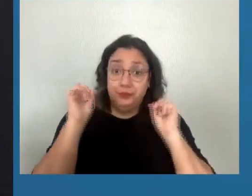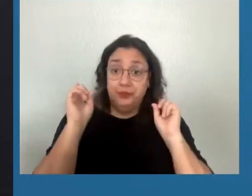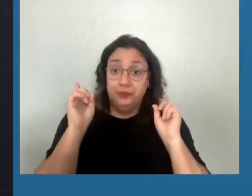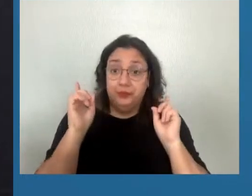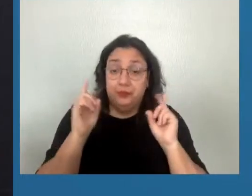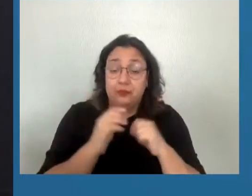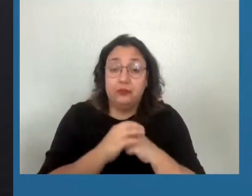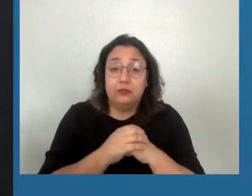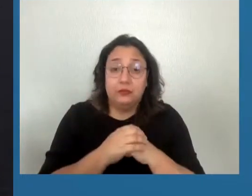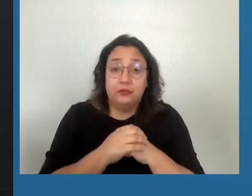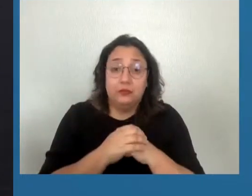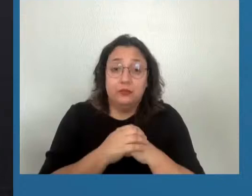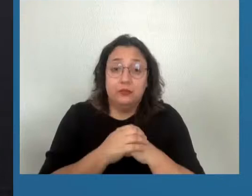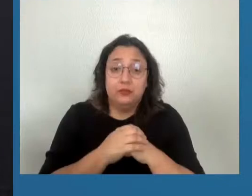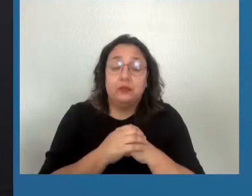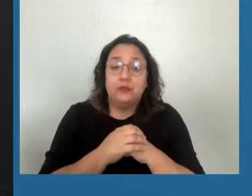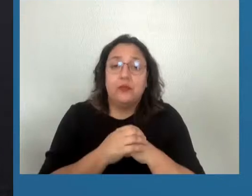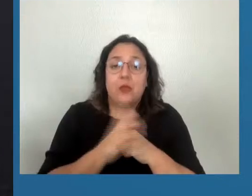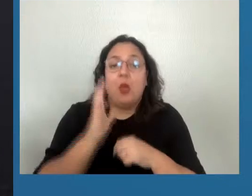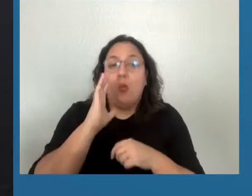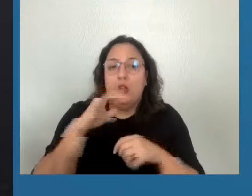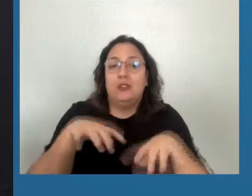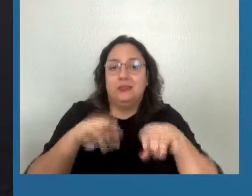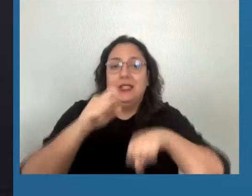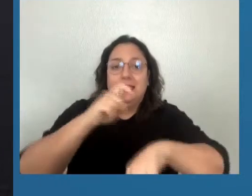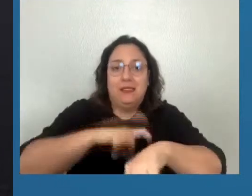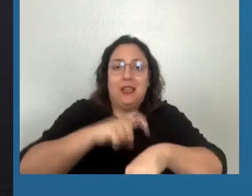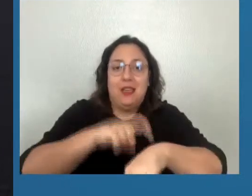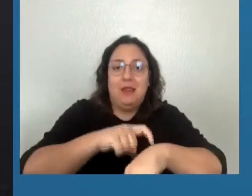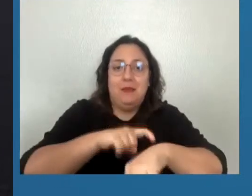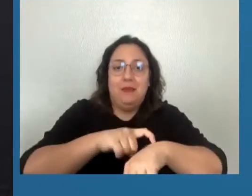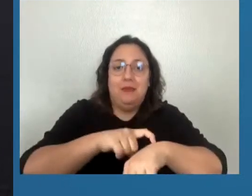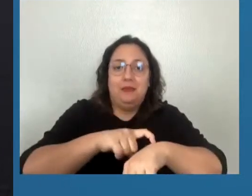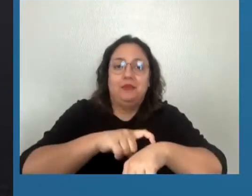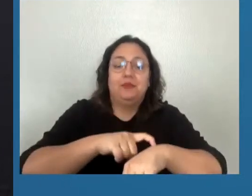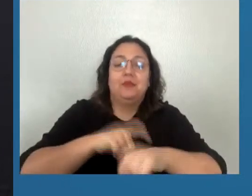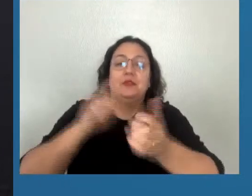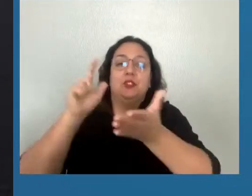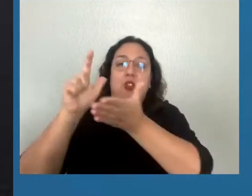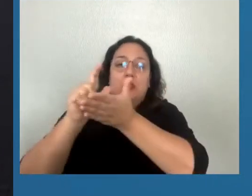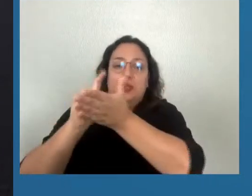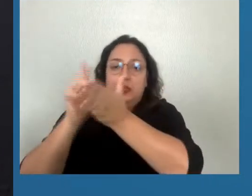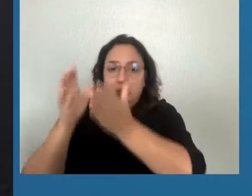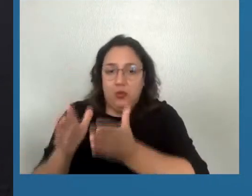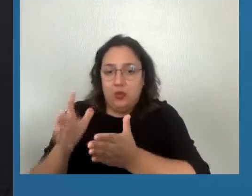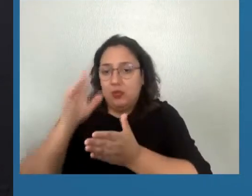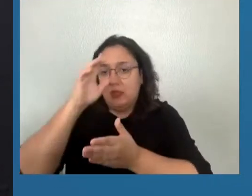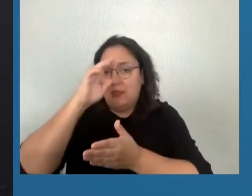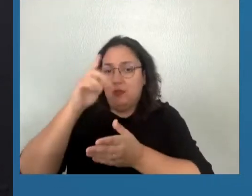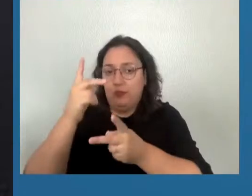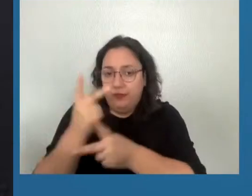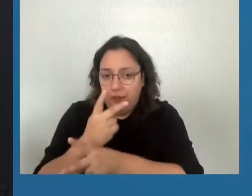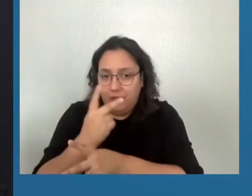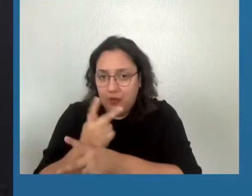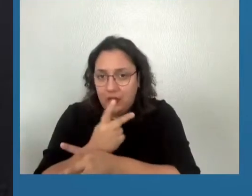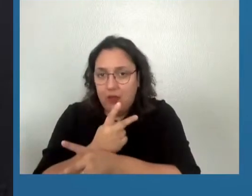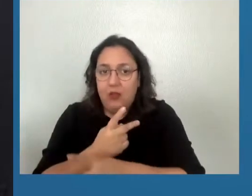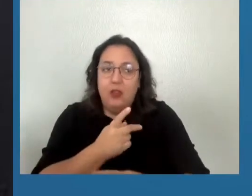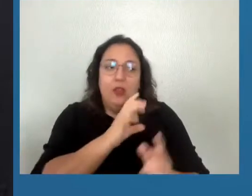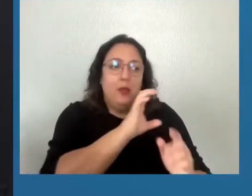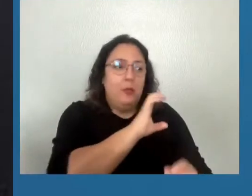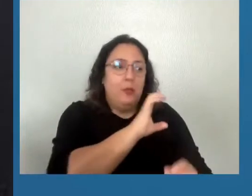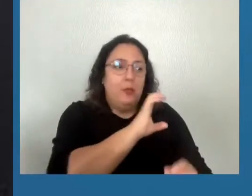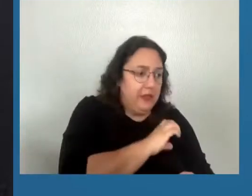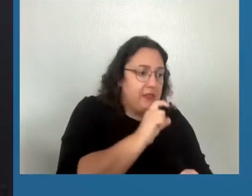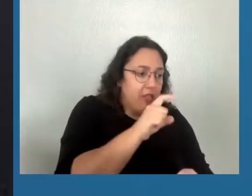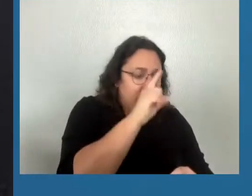administratively, it takes some time. The Attorney General's office has to run conflicts checks. That takes some time. Our state police have to identify locations, where to serve process.